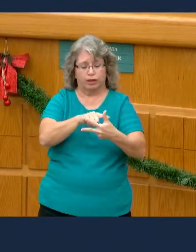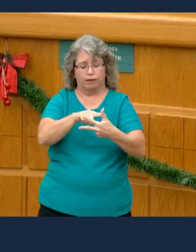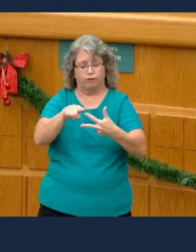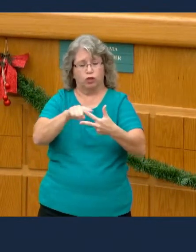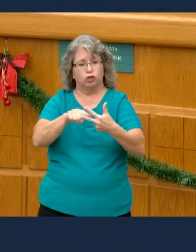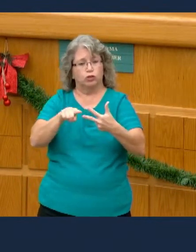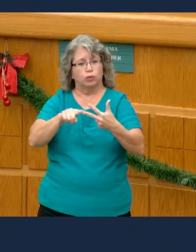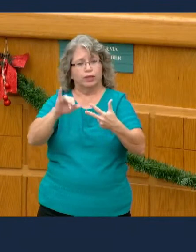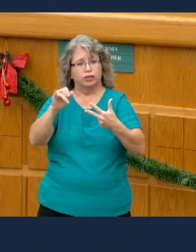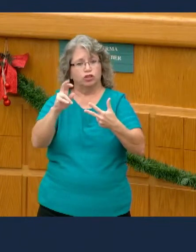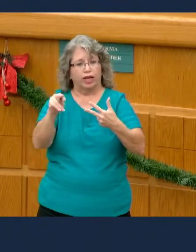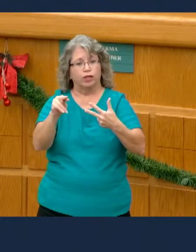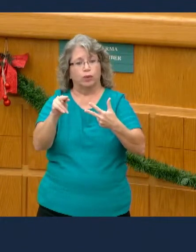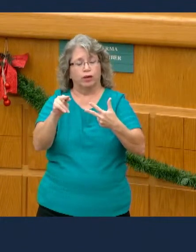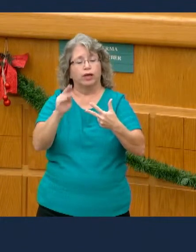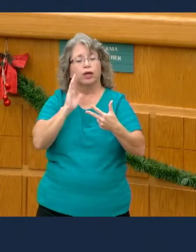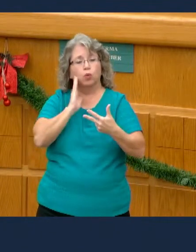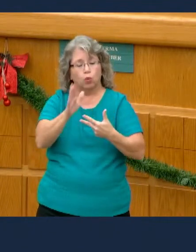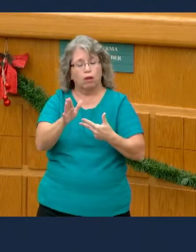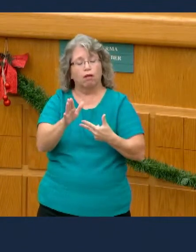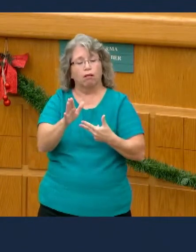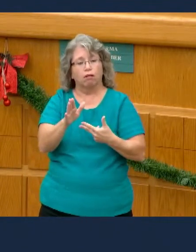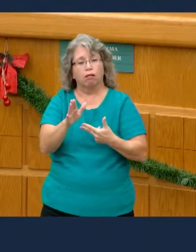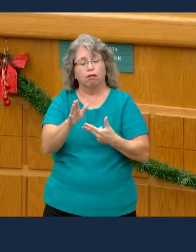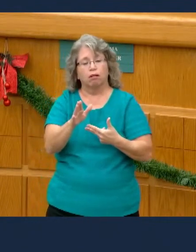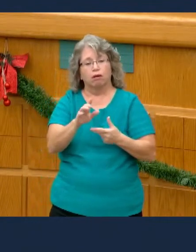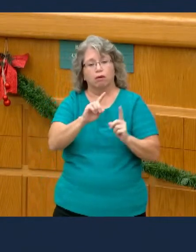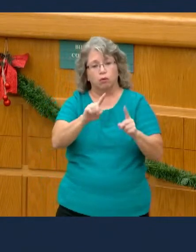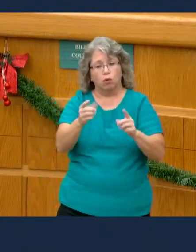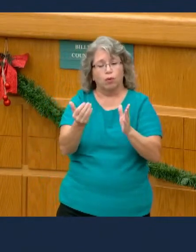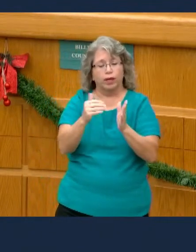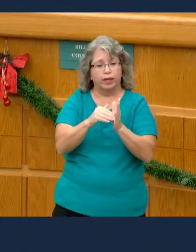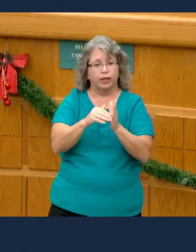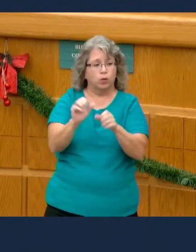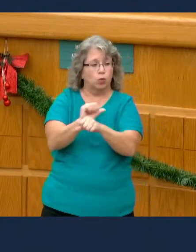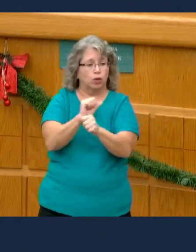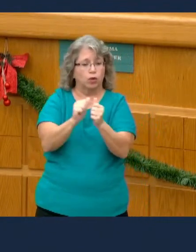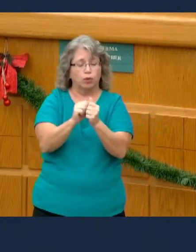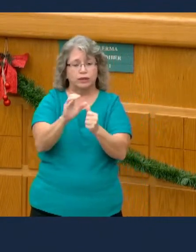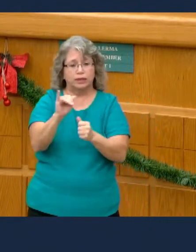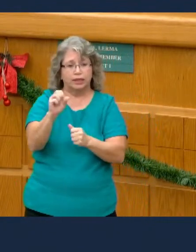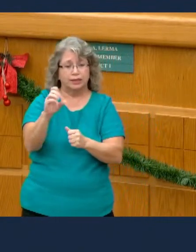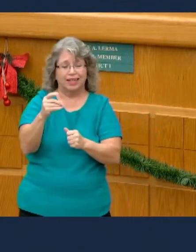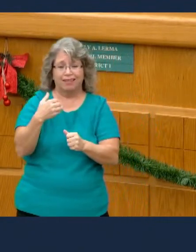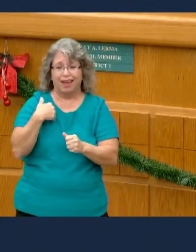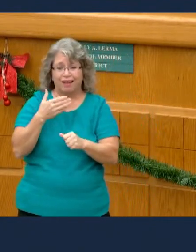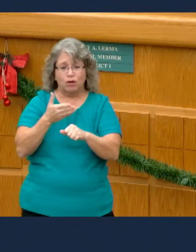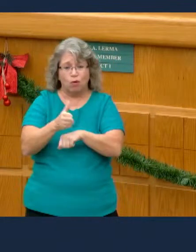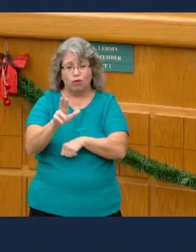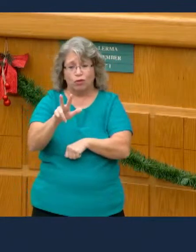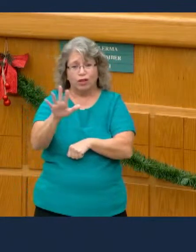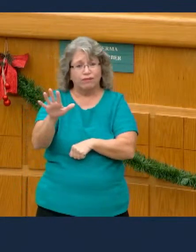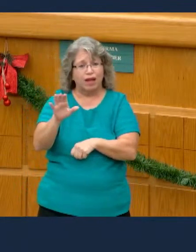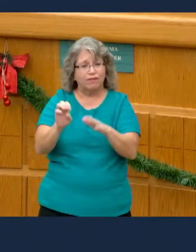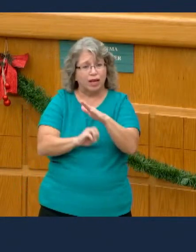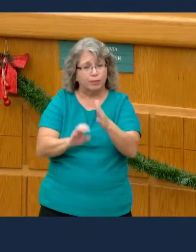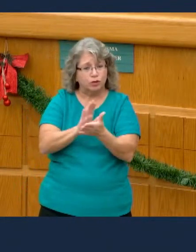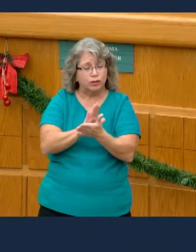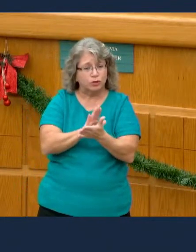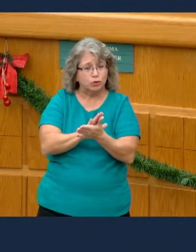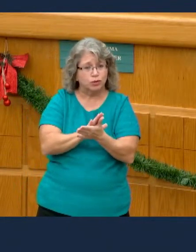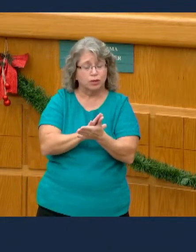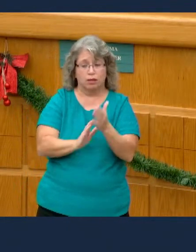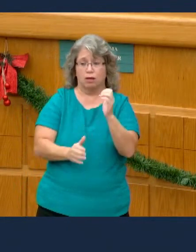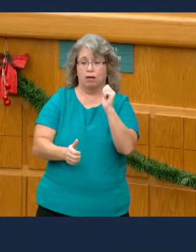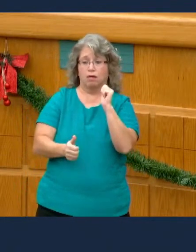we're also working with CCISD to continue doing. They have over 35 elementary schools. We've only targeted 15. We targeted first the